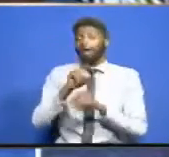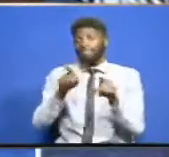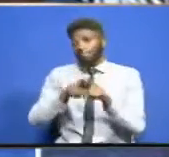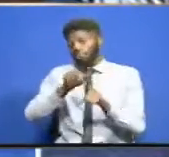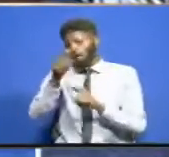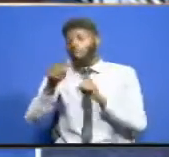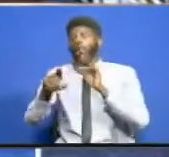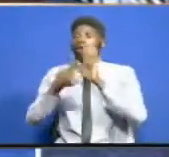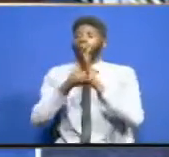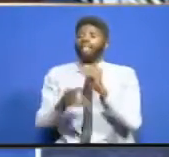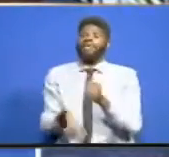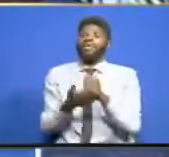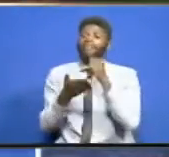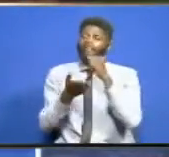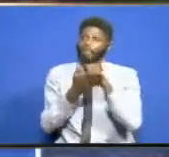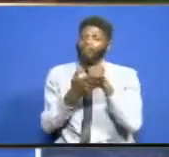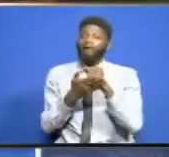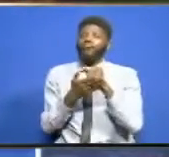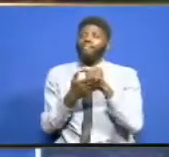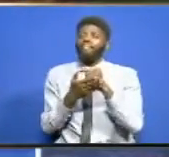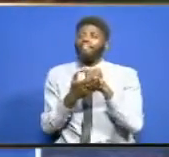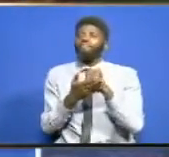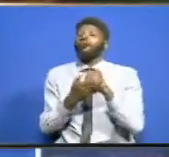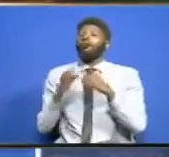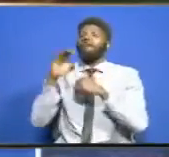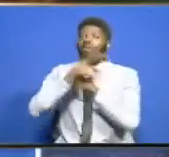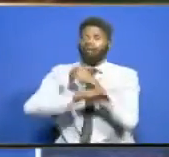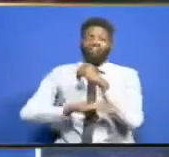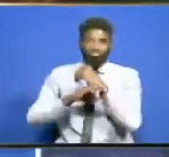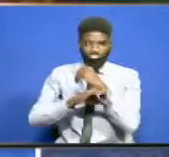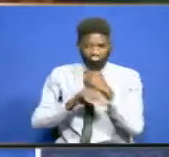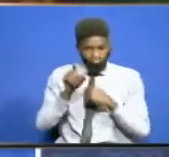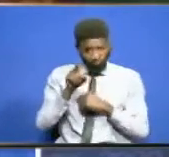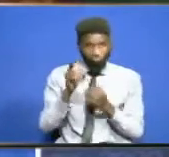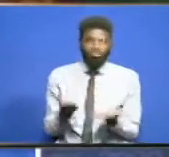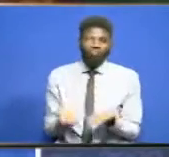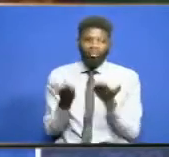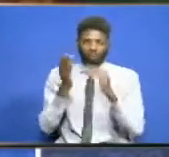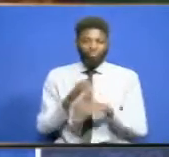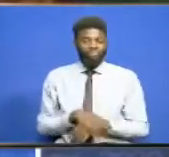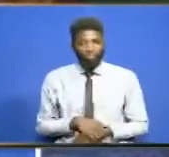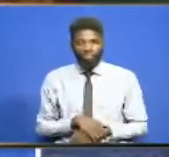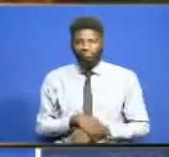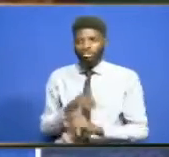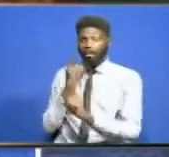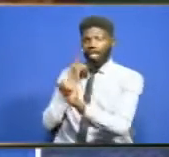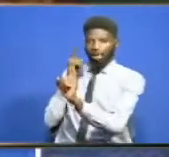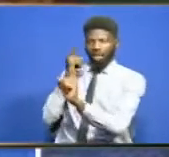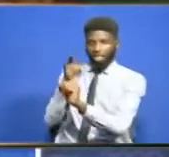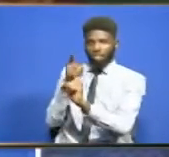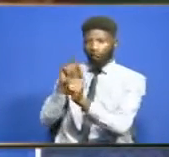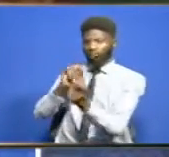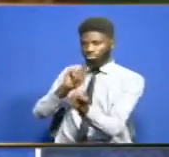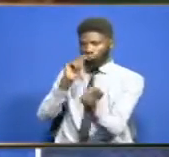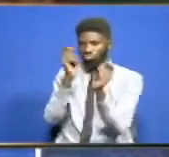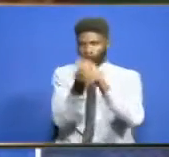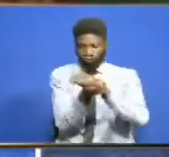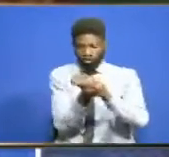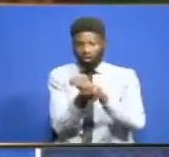msingi wa ustawi wa nchi hii. With a view to effecting far-reaching changes that will address